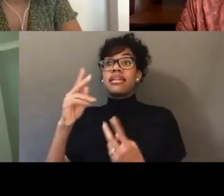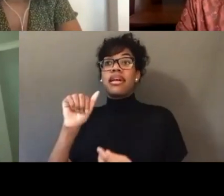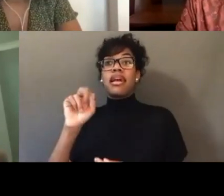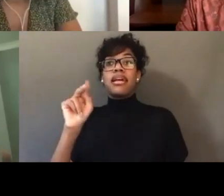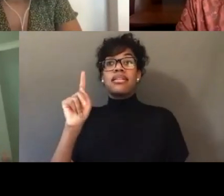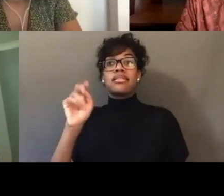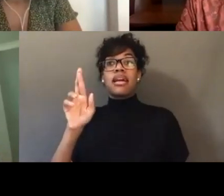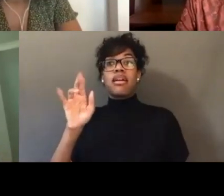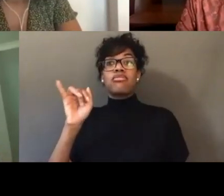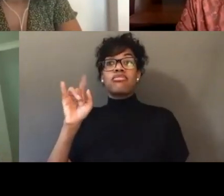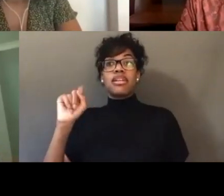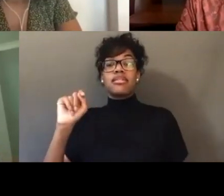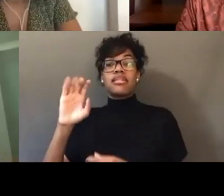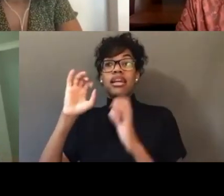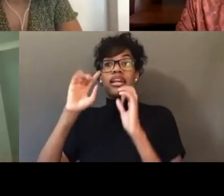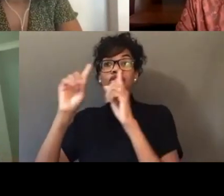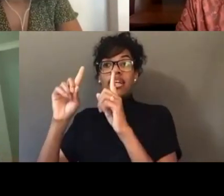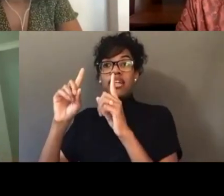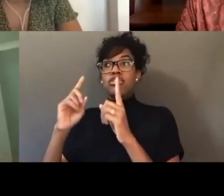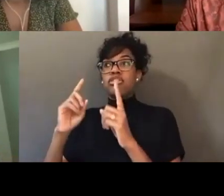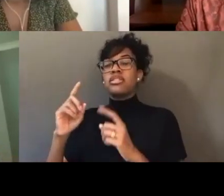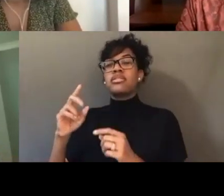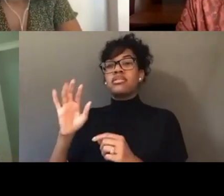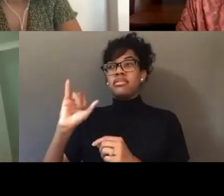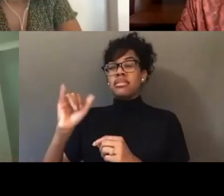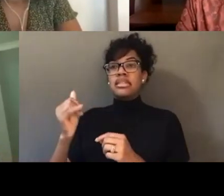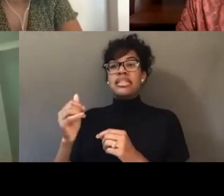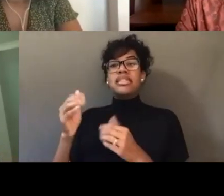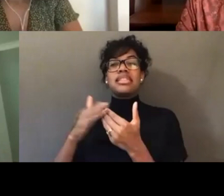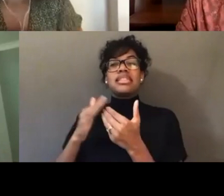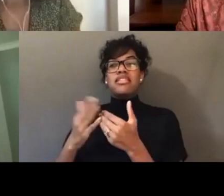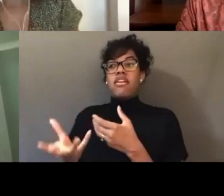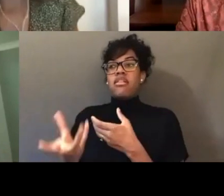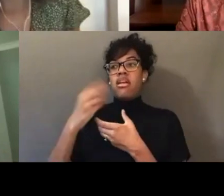labels anybody who exhibits any kind of bias or prejudice racist,